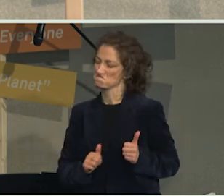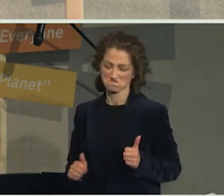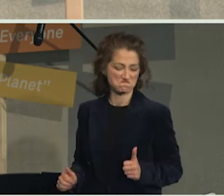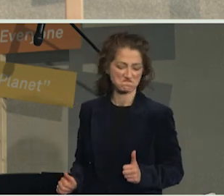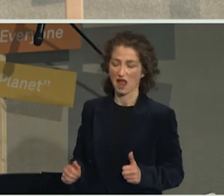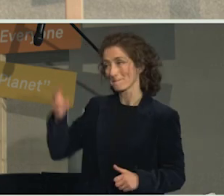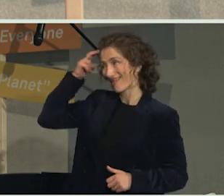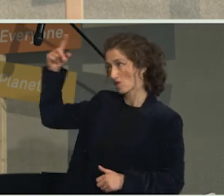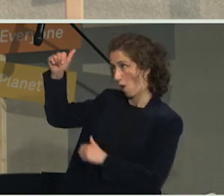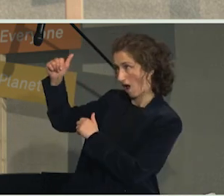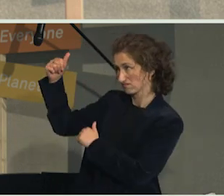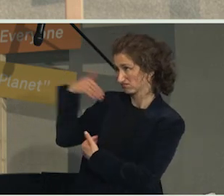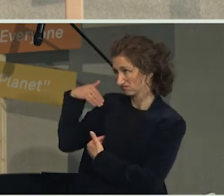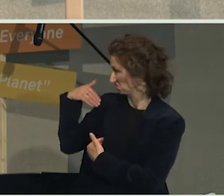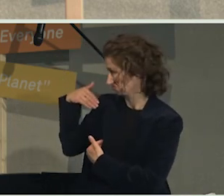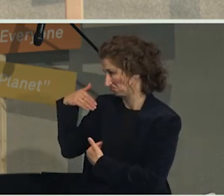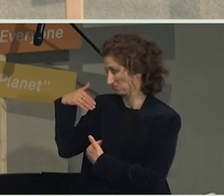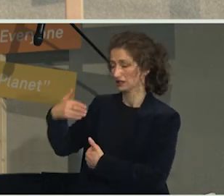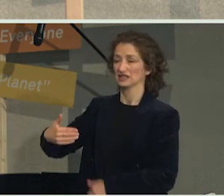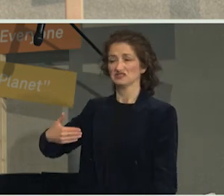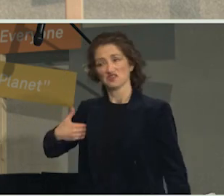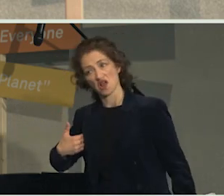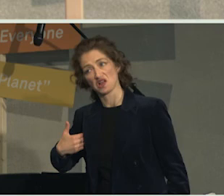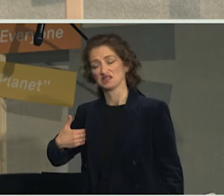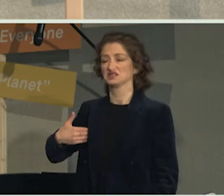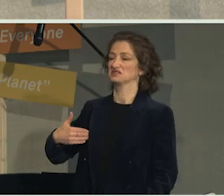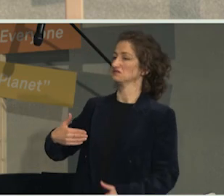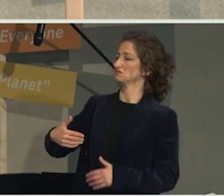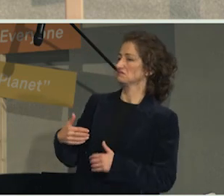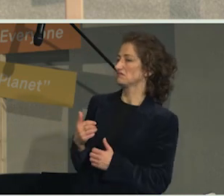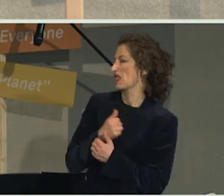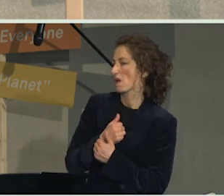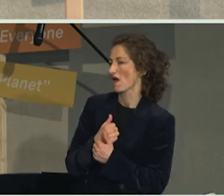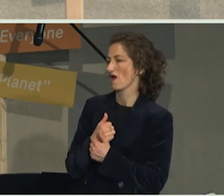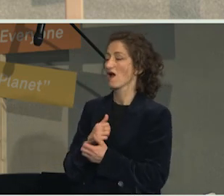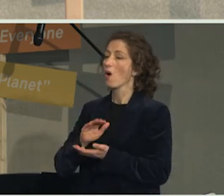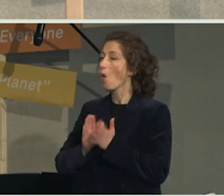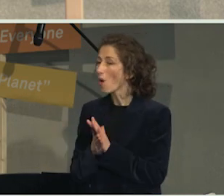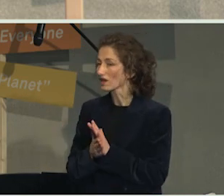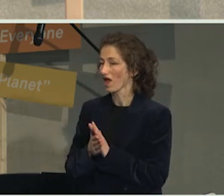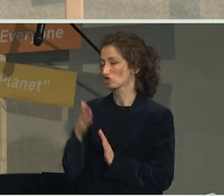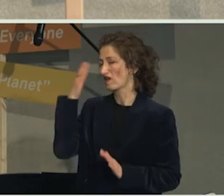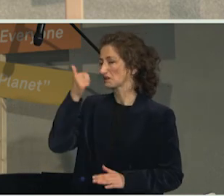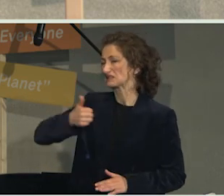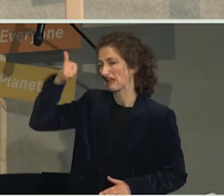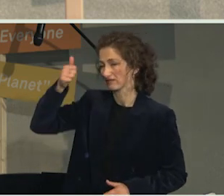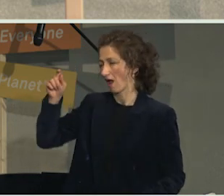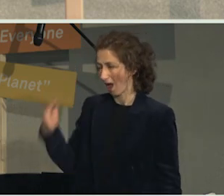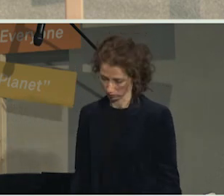by a mentor, a friend, a lover, or even a black president. So from that moment